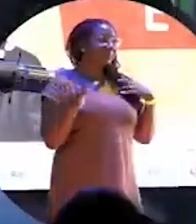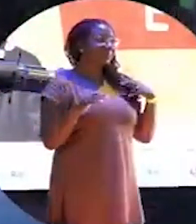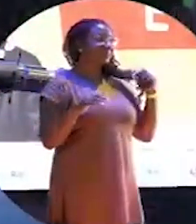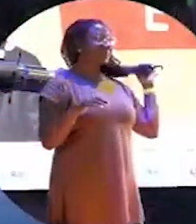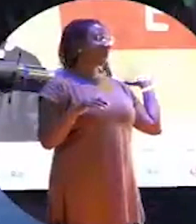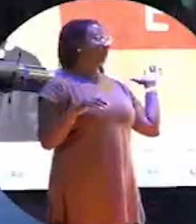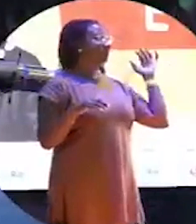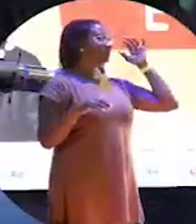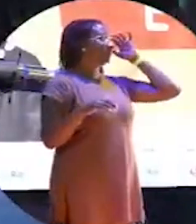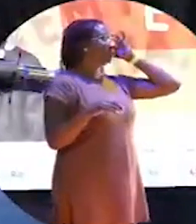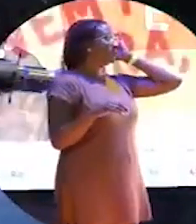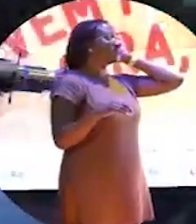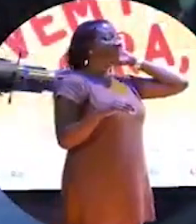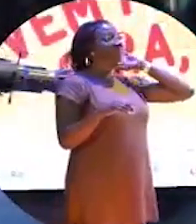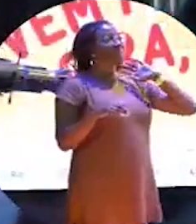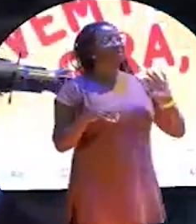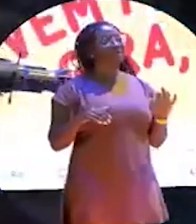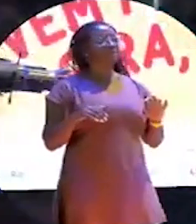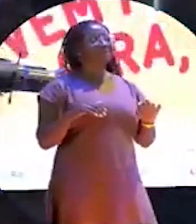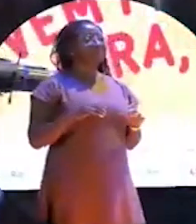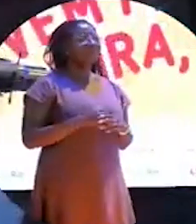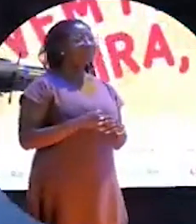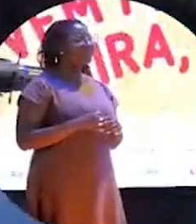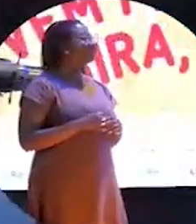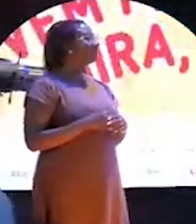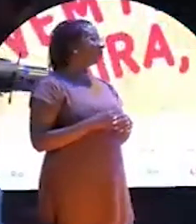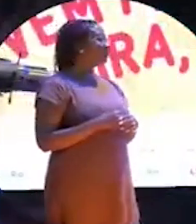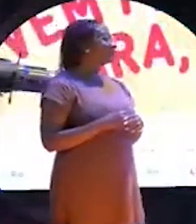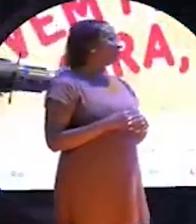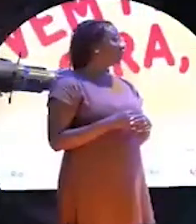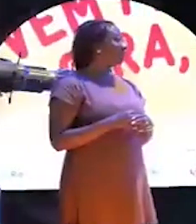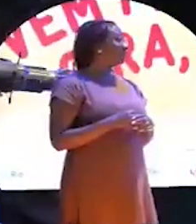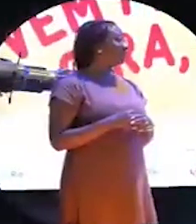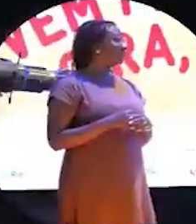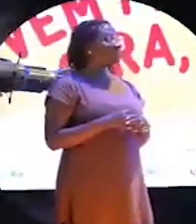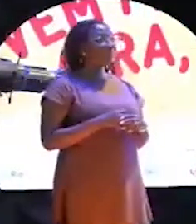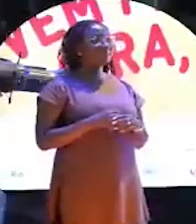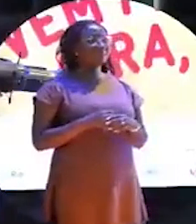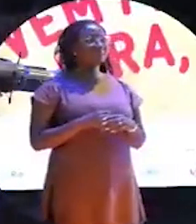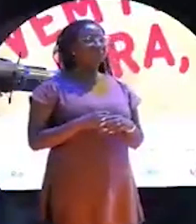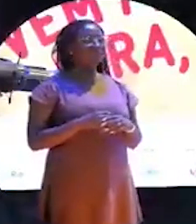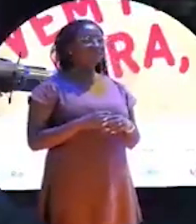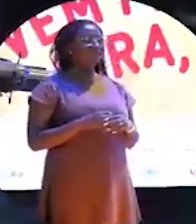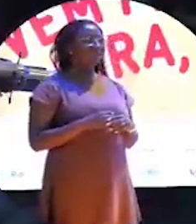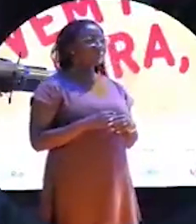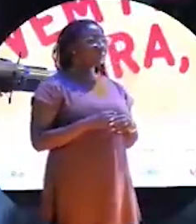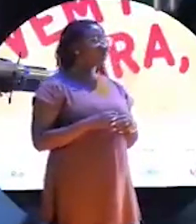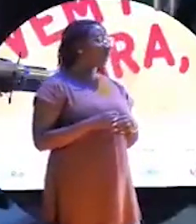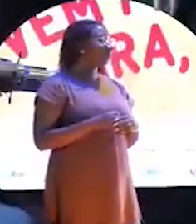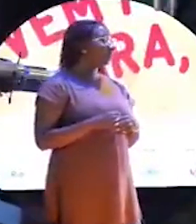Tá tremendo a gambola! Isso é Copa do Mundo de Islã, minha gente! Esse é o